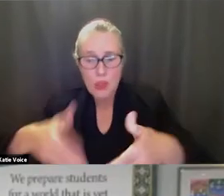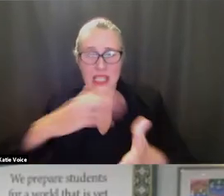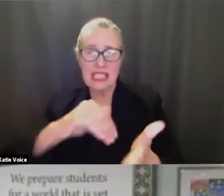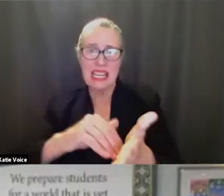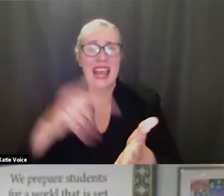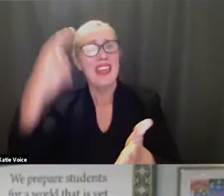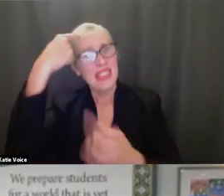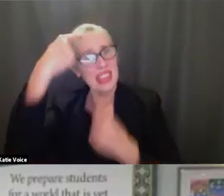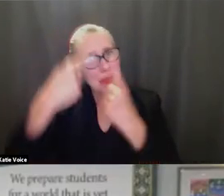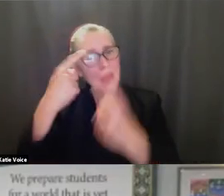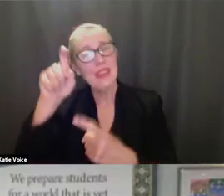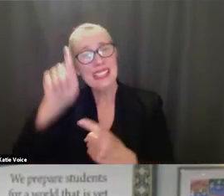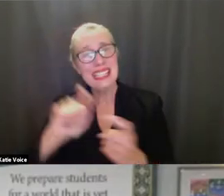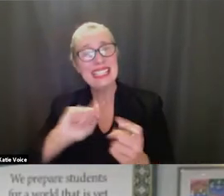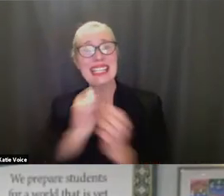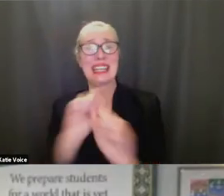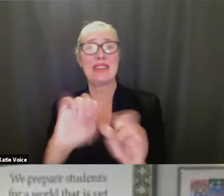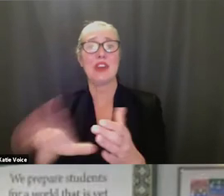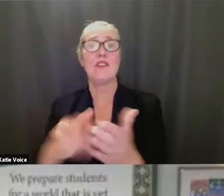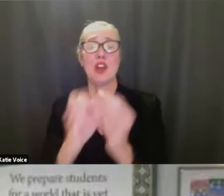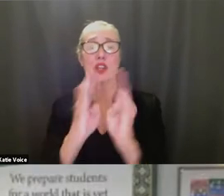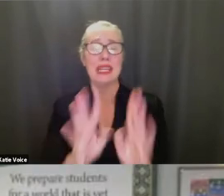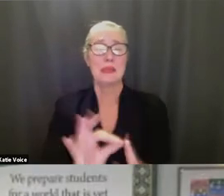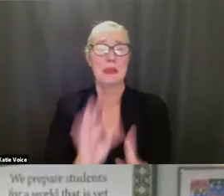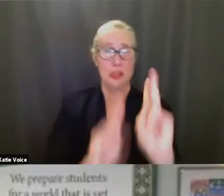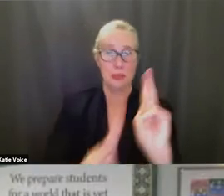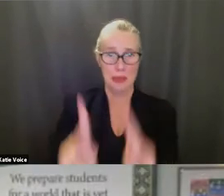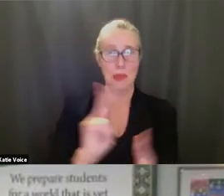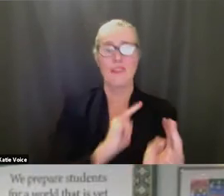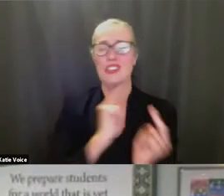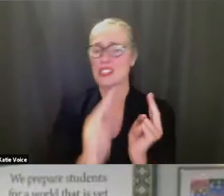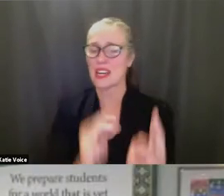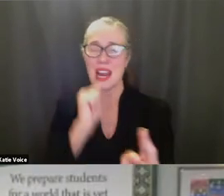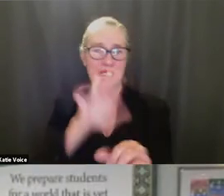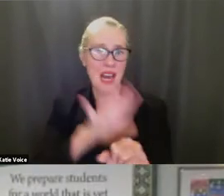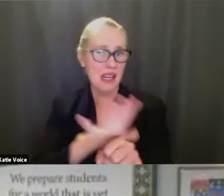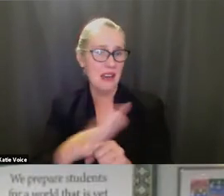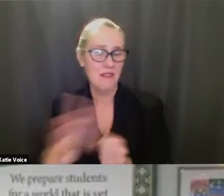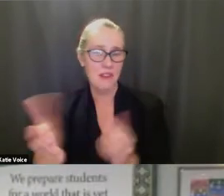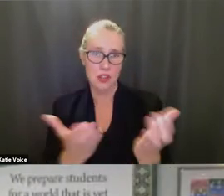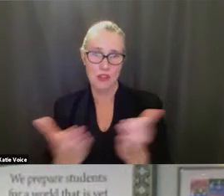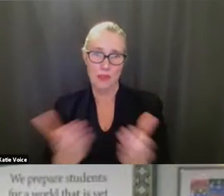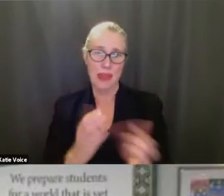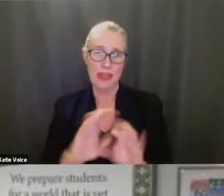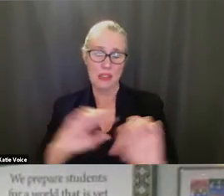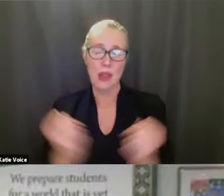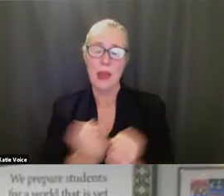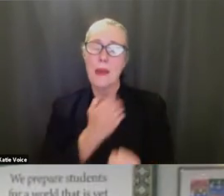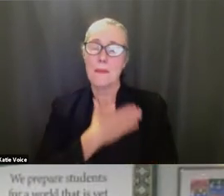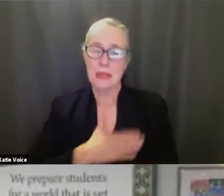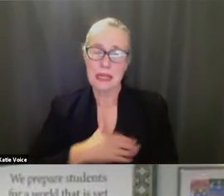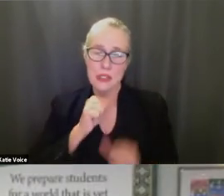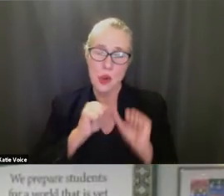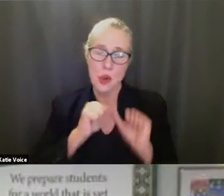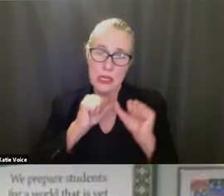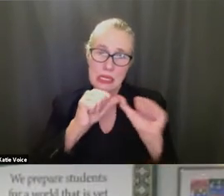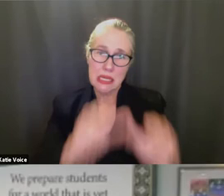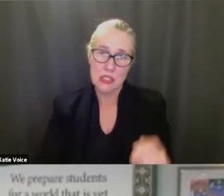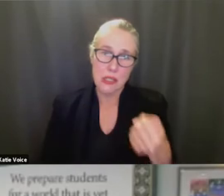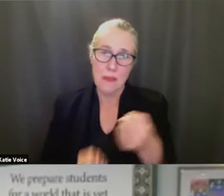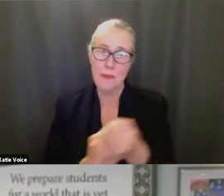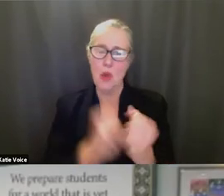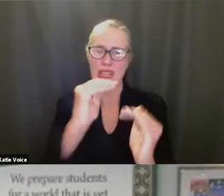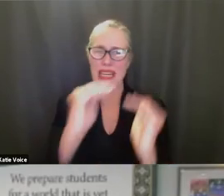the needs and safety of all your students especially those who have been historically underserved by society please don't continue to promote inequity and